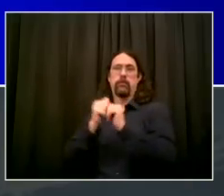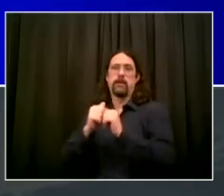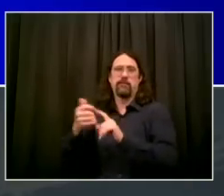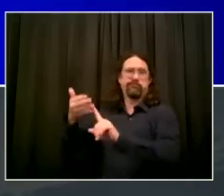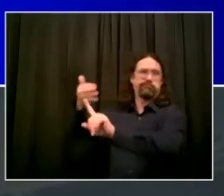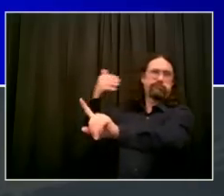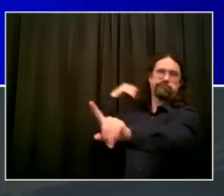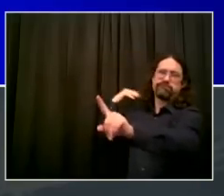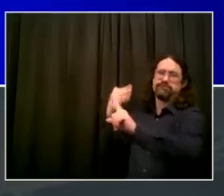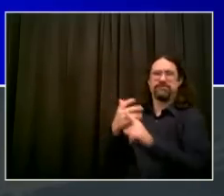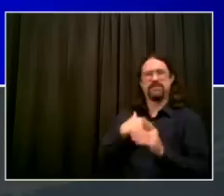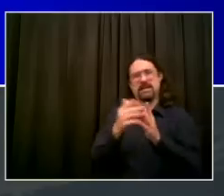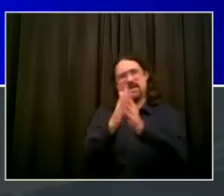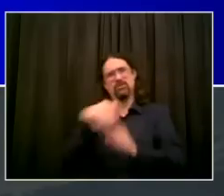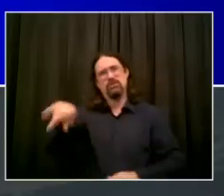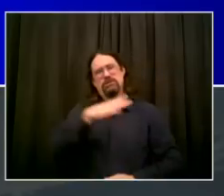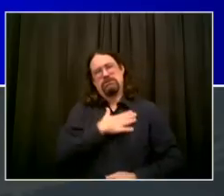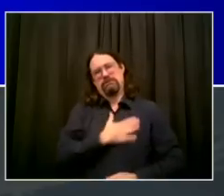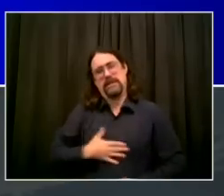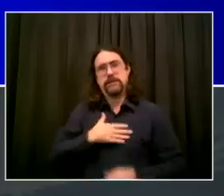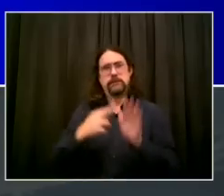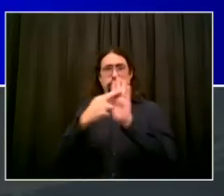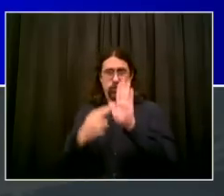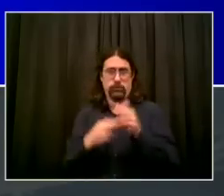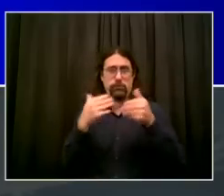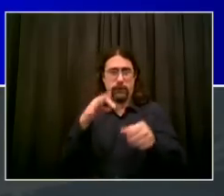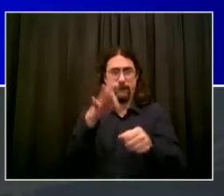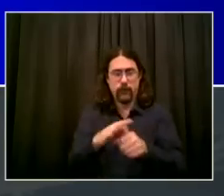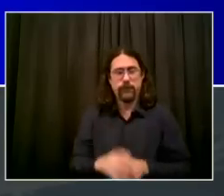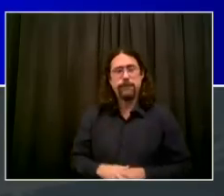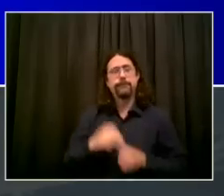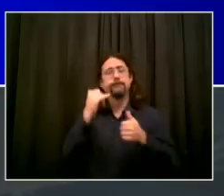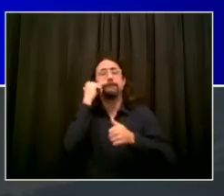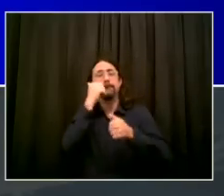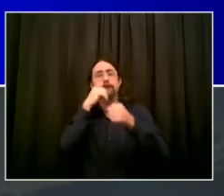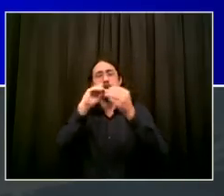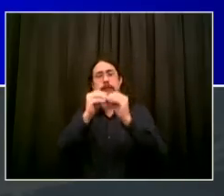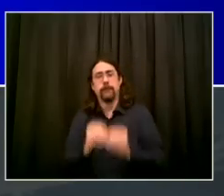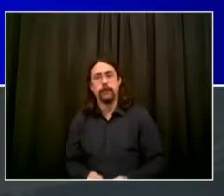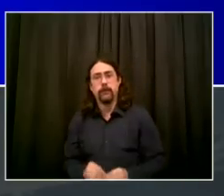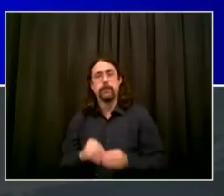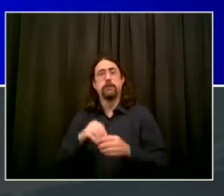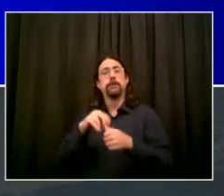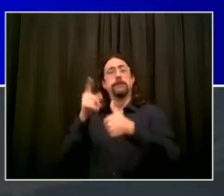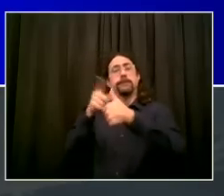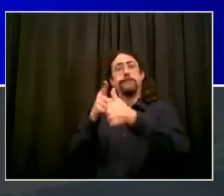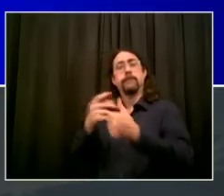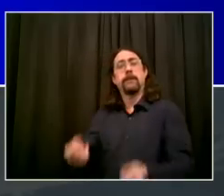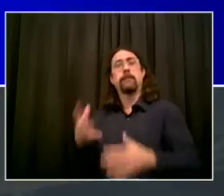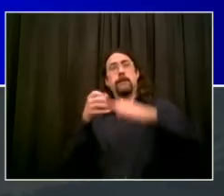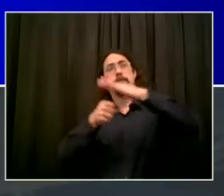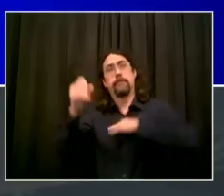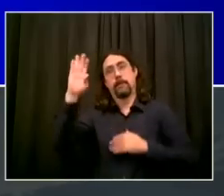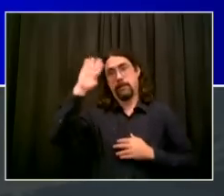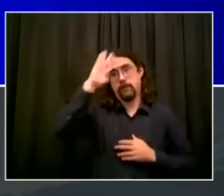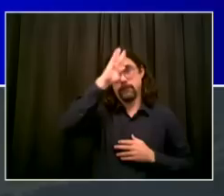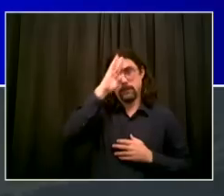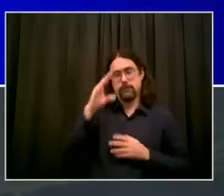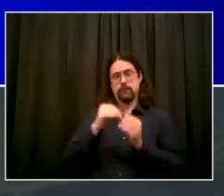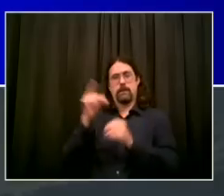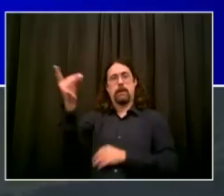patients. Today's report, 89 patients with a confirmed positivity level for COVID of